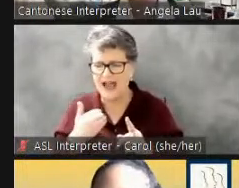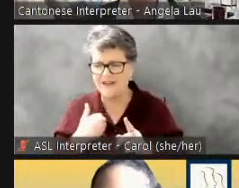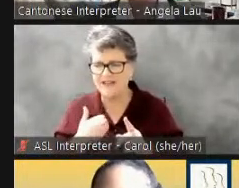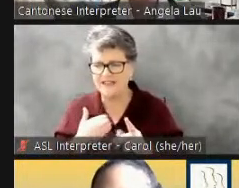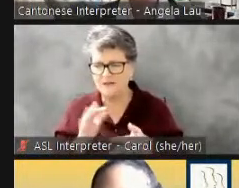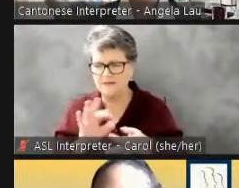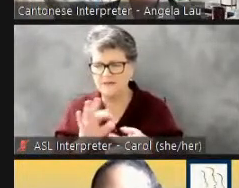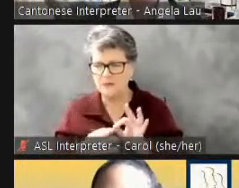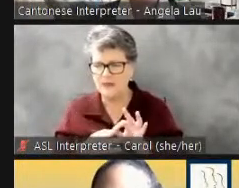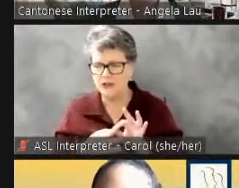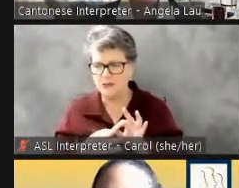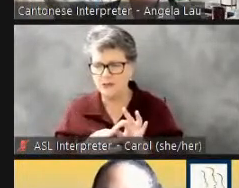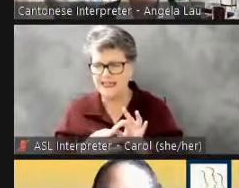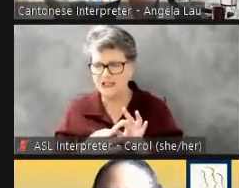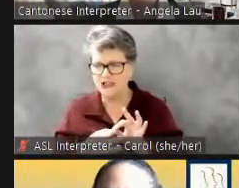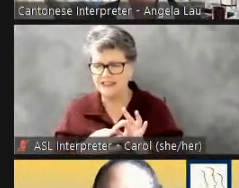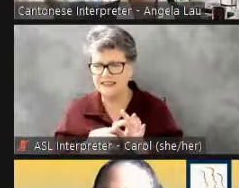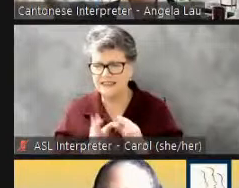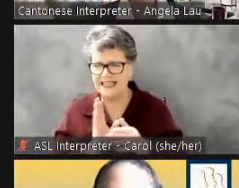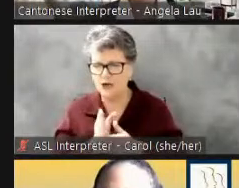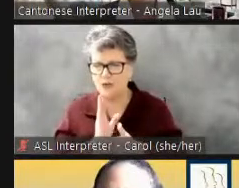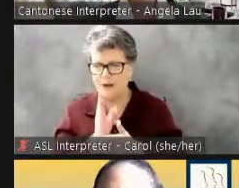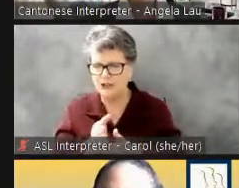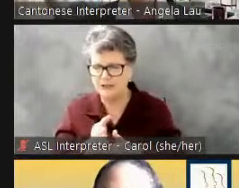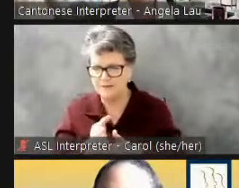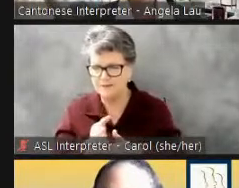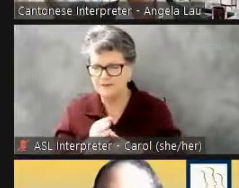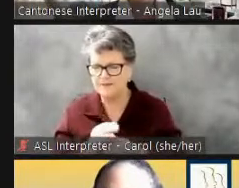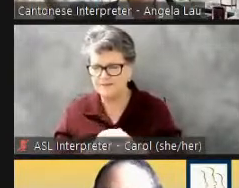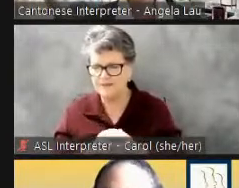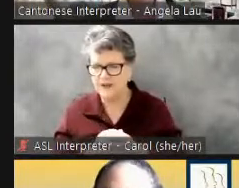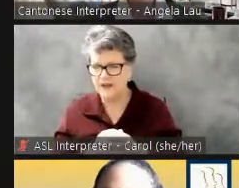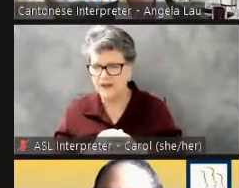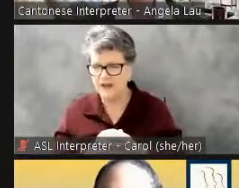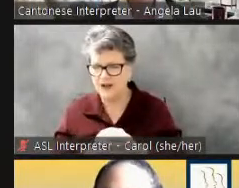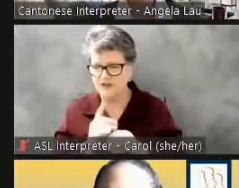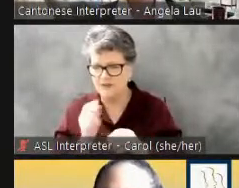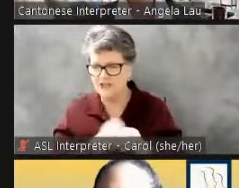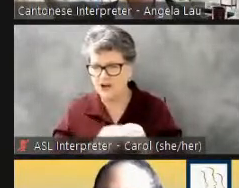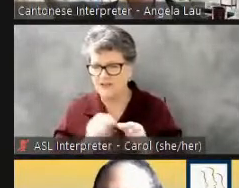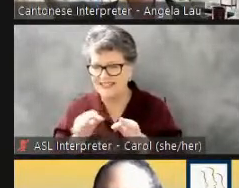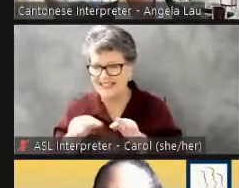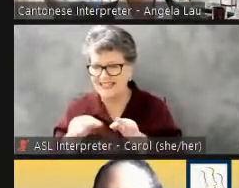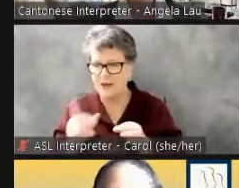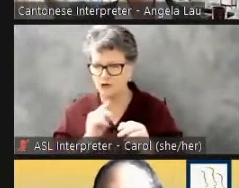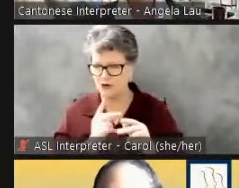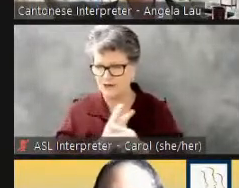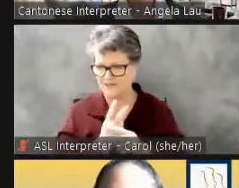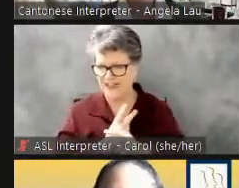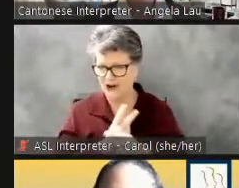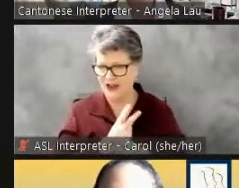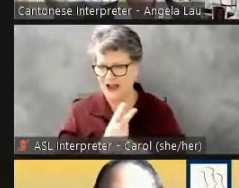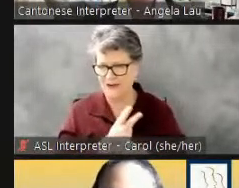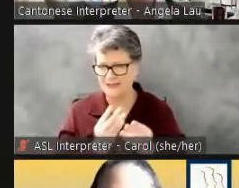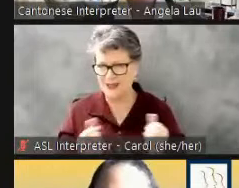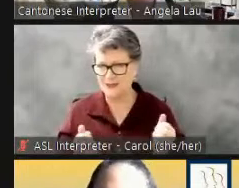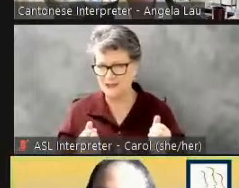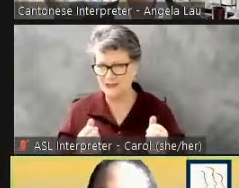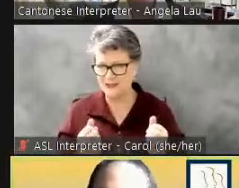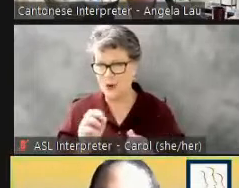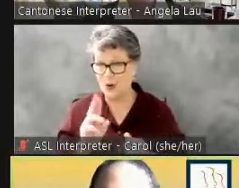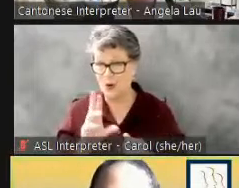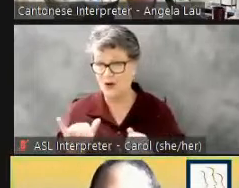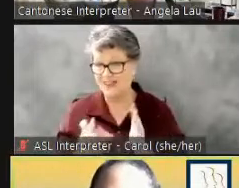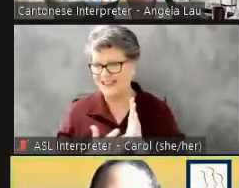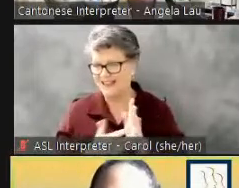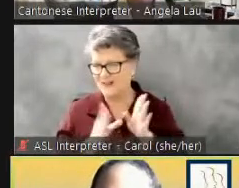the interpretation. Okay, and sorry let me pause. everyone for this delay. I'm trying to figure out a solution here. Okay,